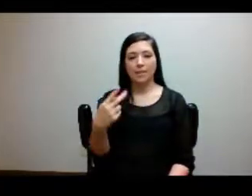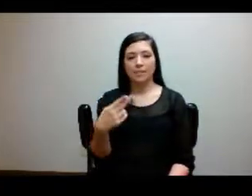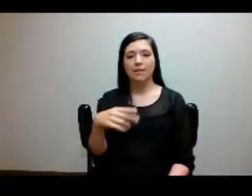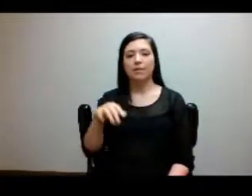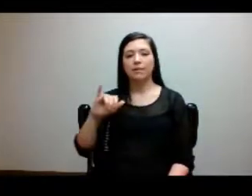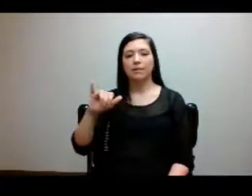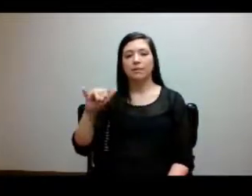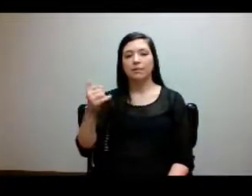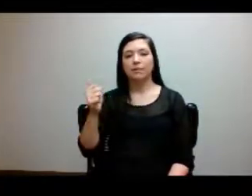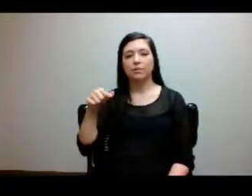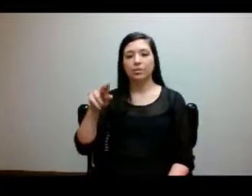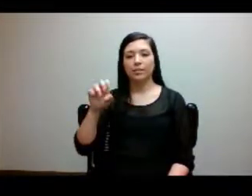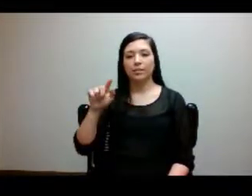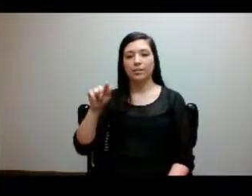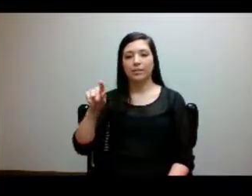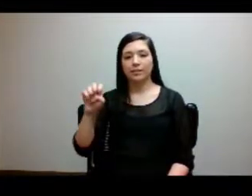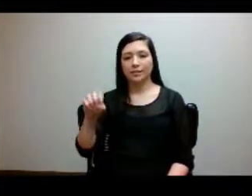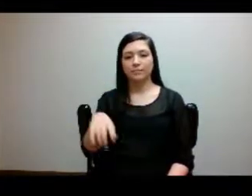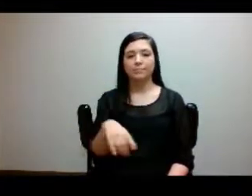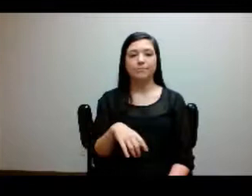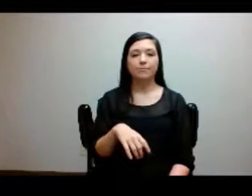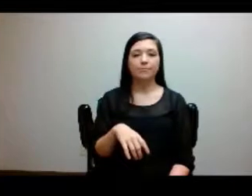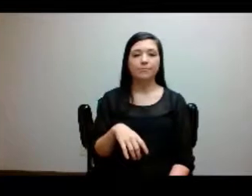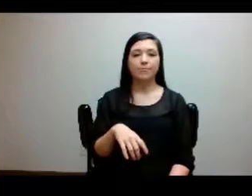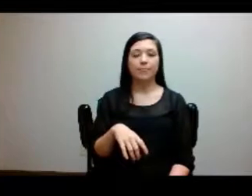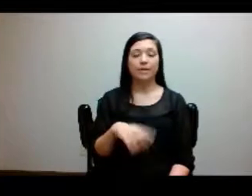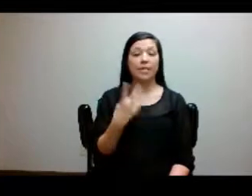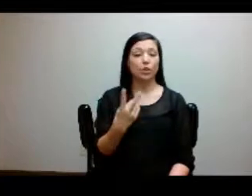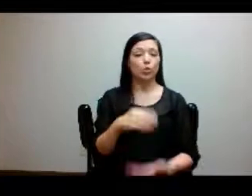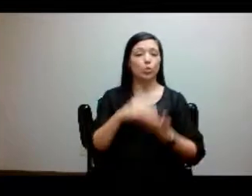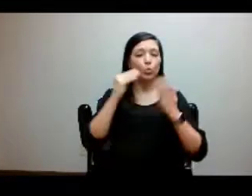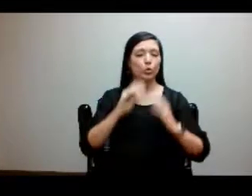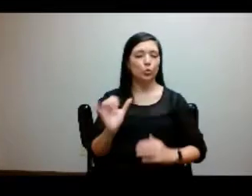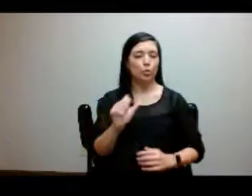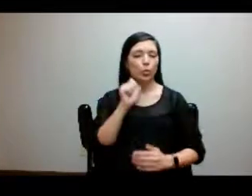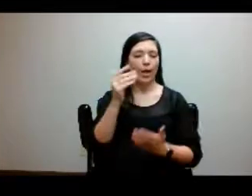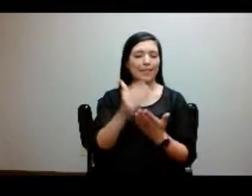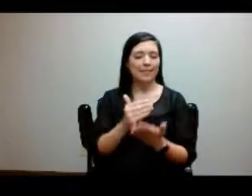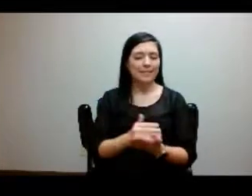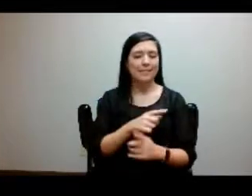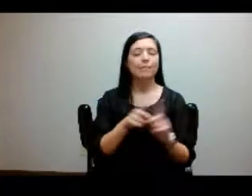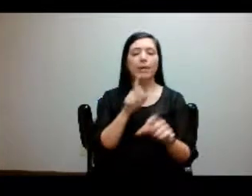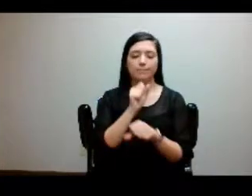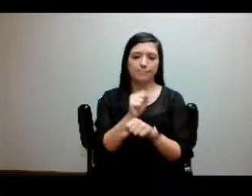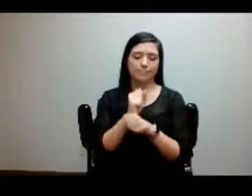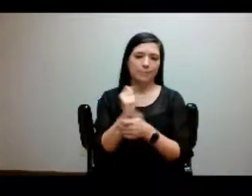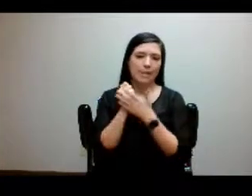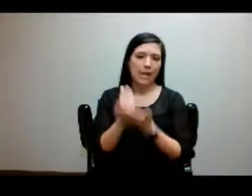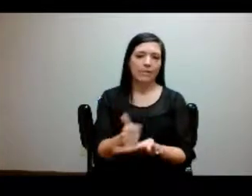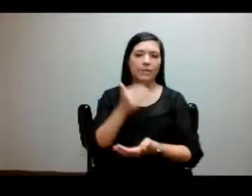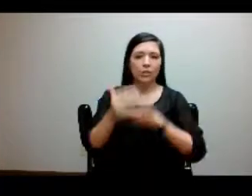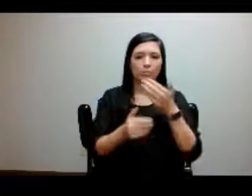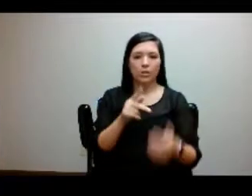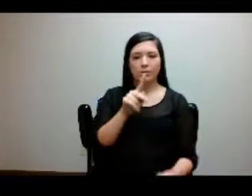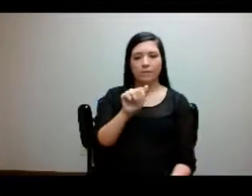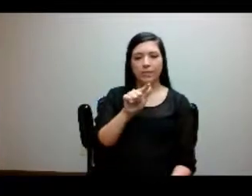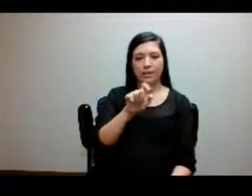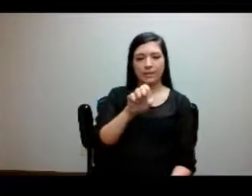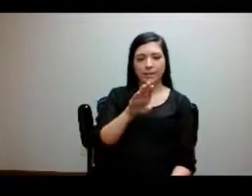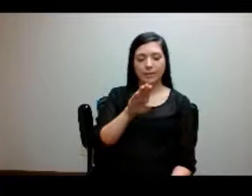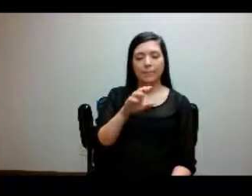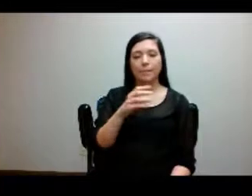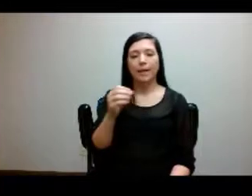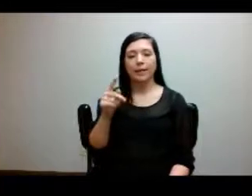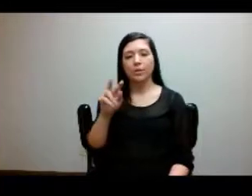Fesher, Jacqueline Romero Valdivinos, and 2 students as well who aren't listed here, but who are definitely helpful in the process, Caleb Montano and